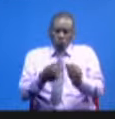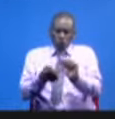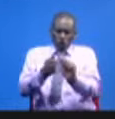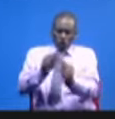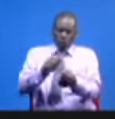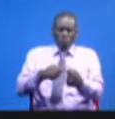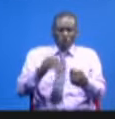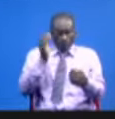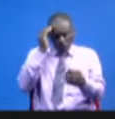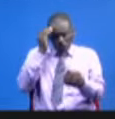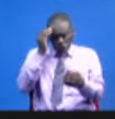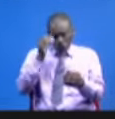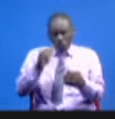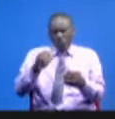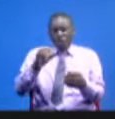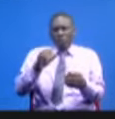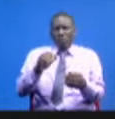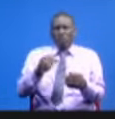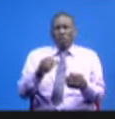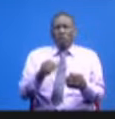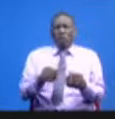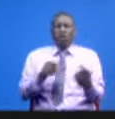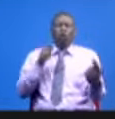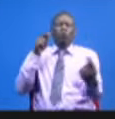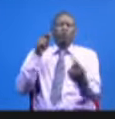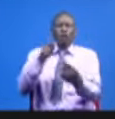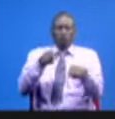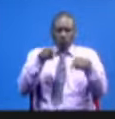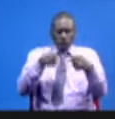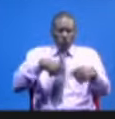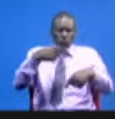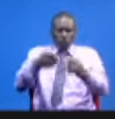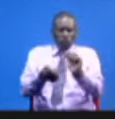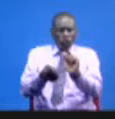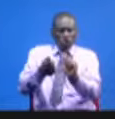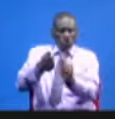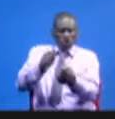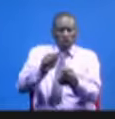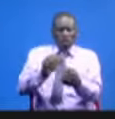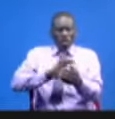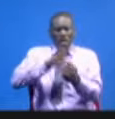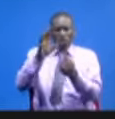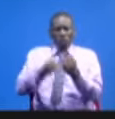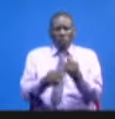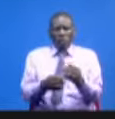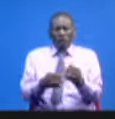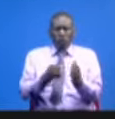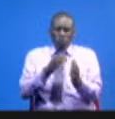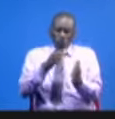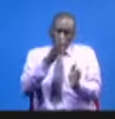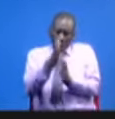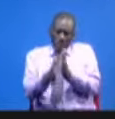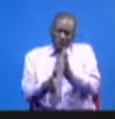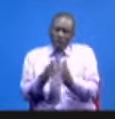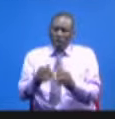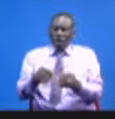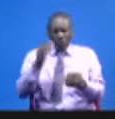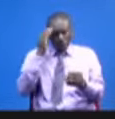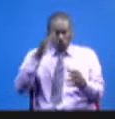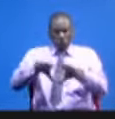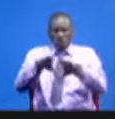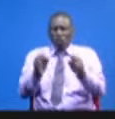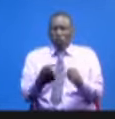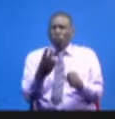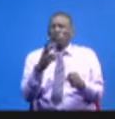process. The aim of this process is to position our education system for the 21st century